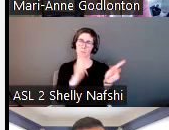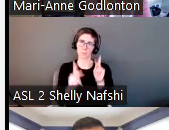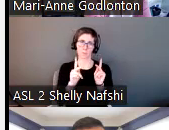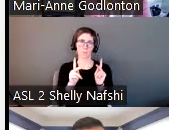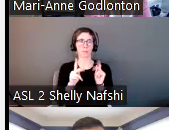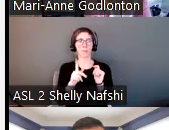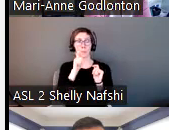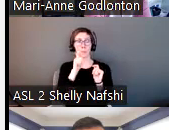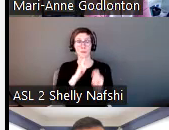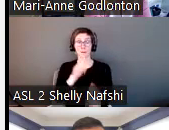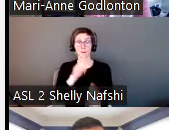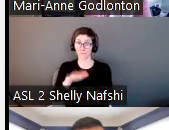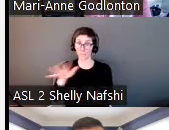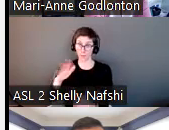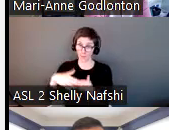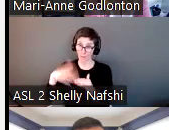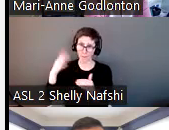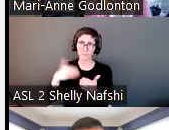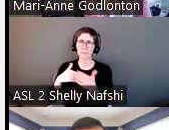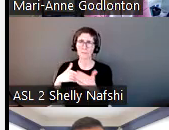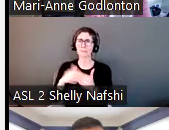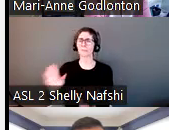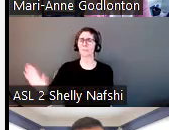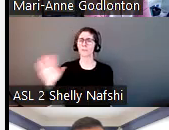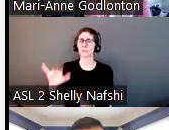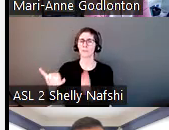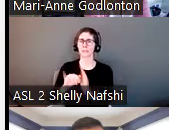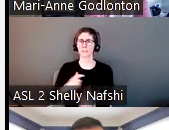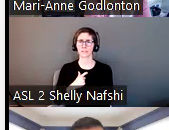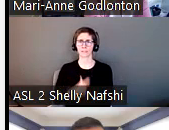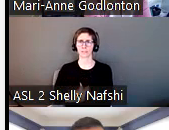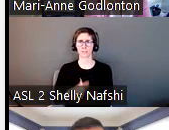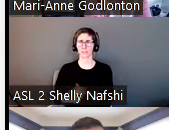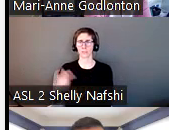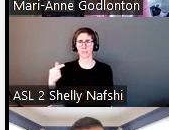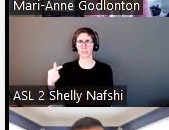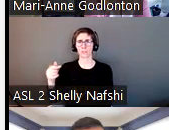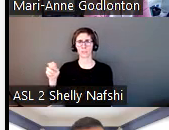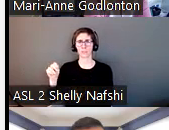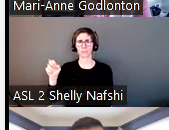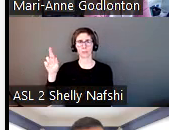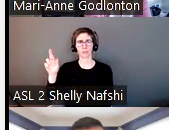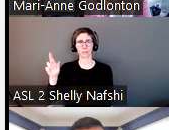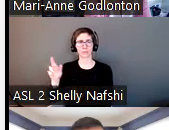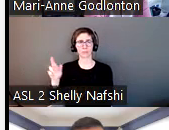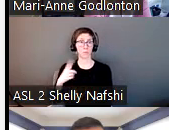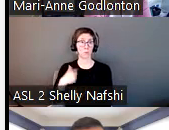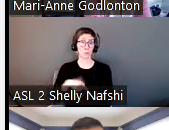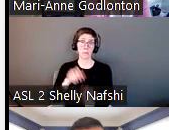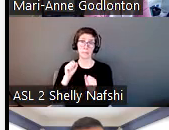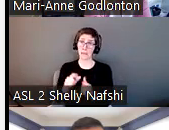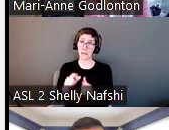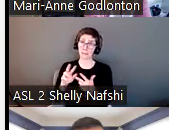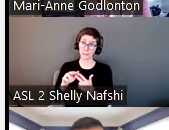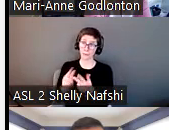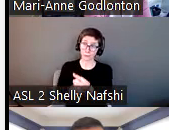community, regardless of gender. We're able to help both one person or couples in our